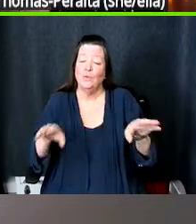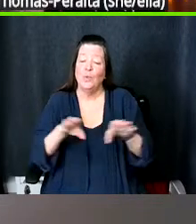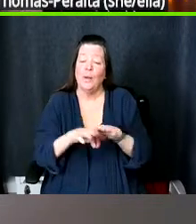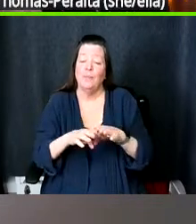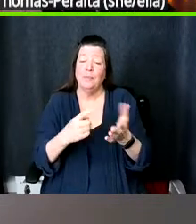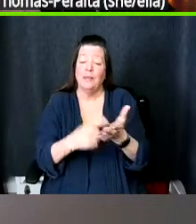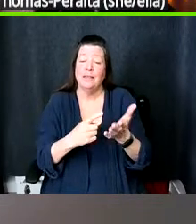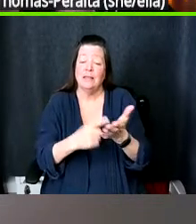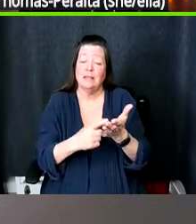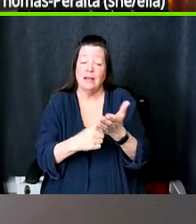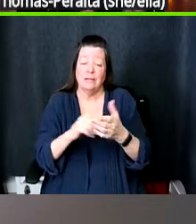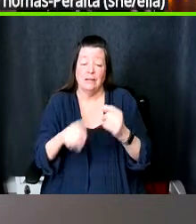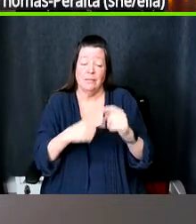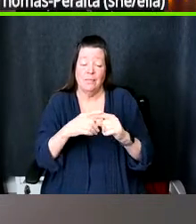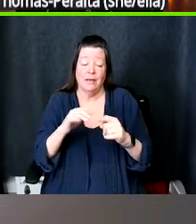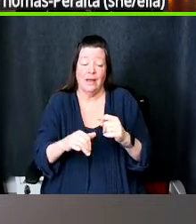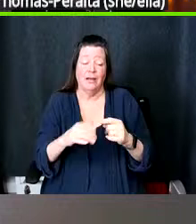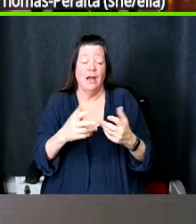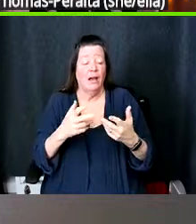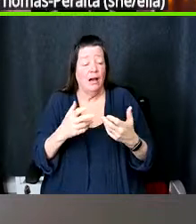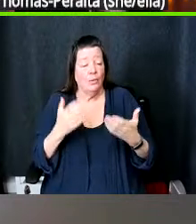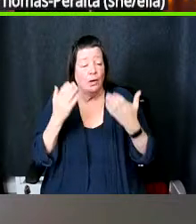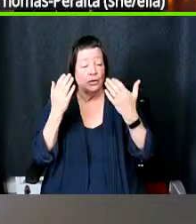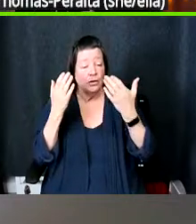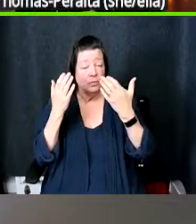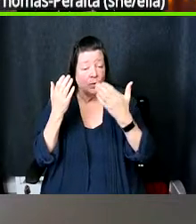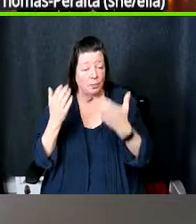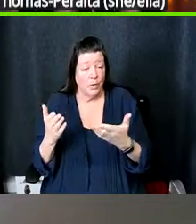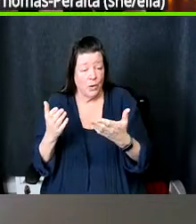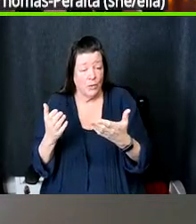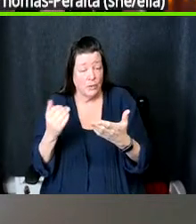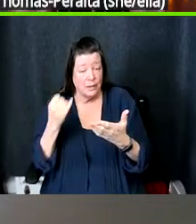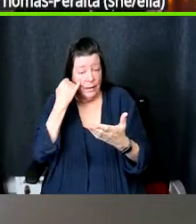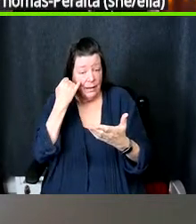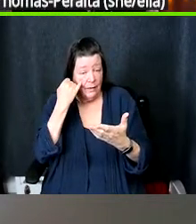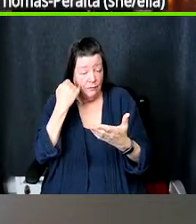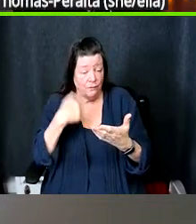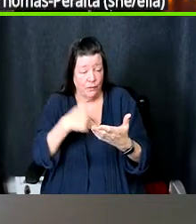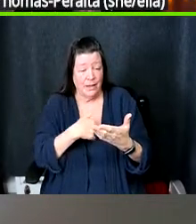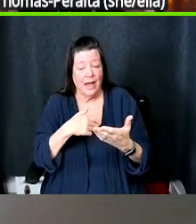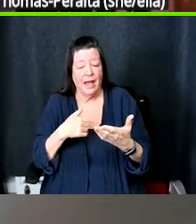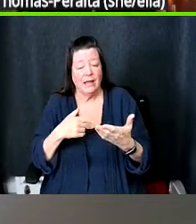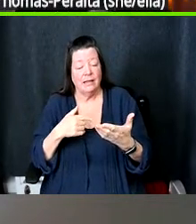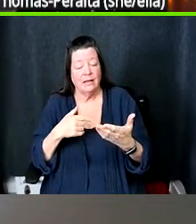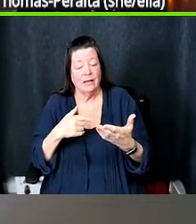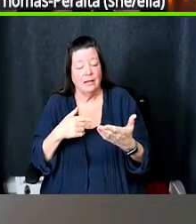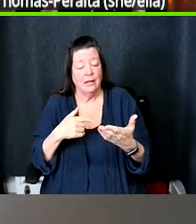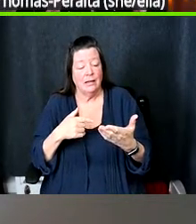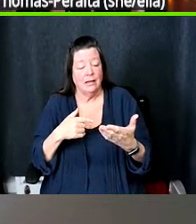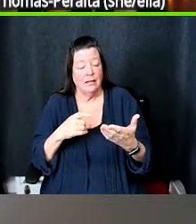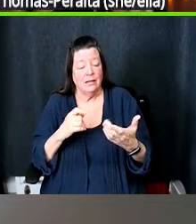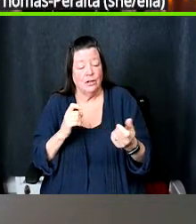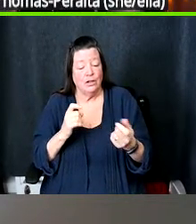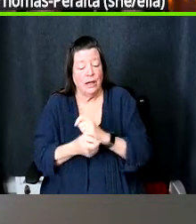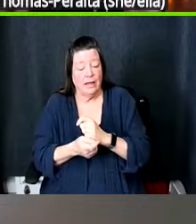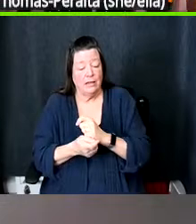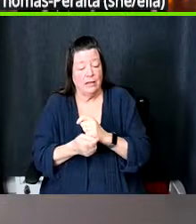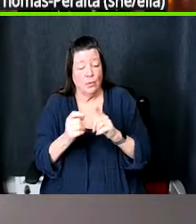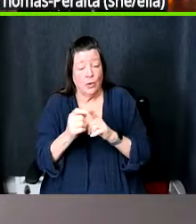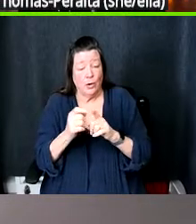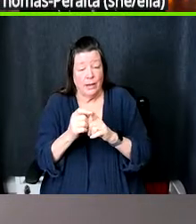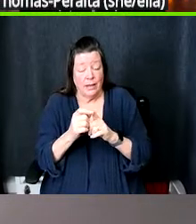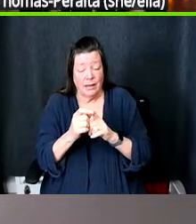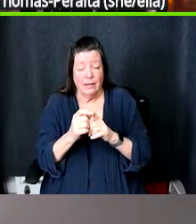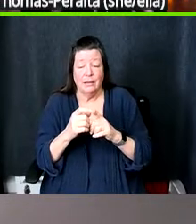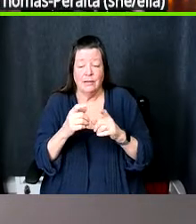around this, I would like to propose, you know, if we could reframe these recommendations again to reflect some of these